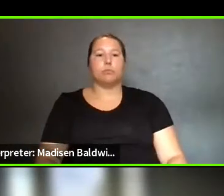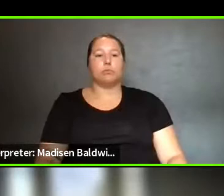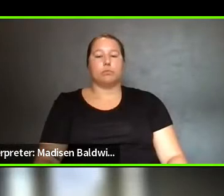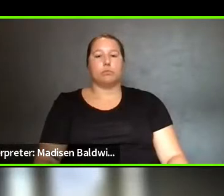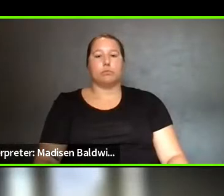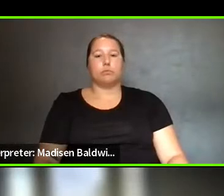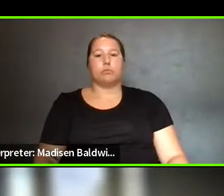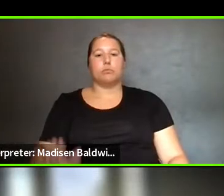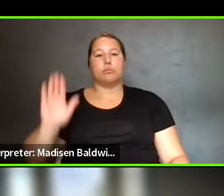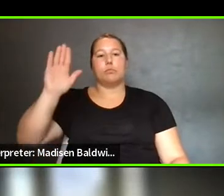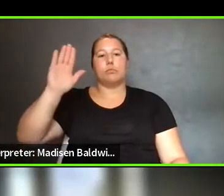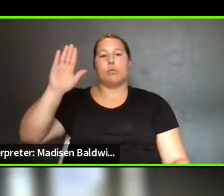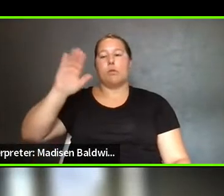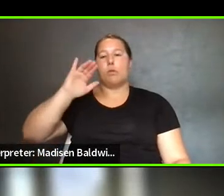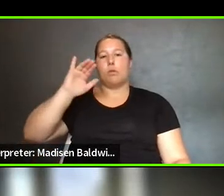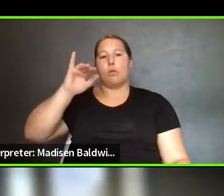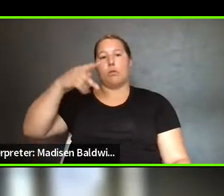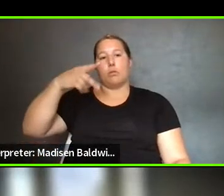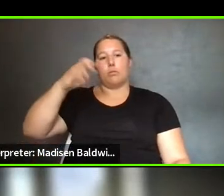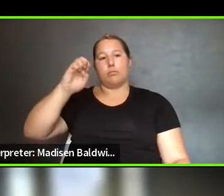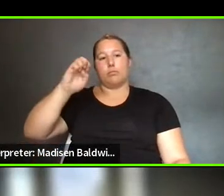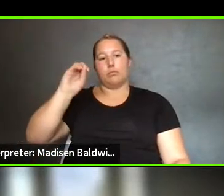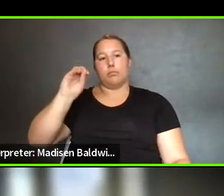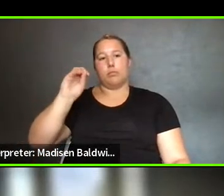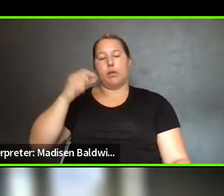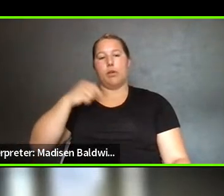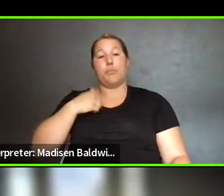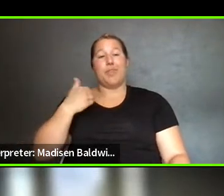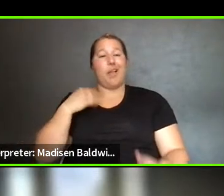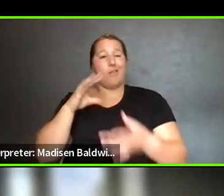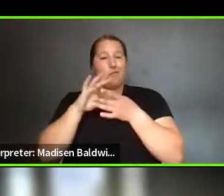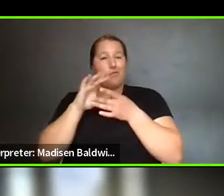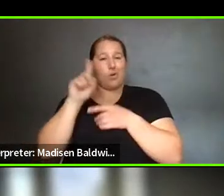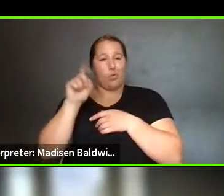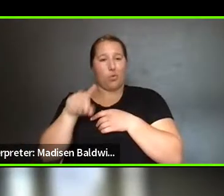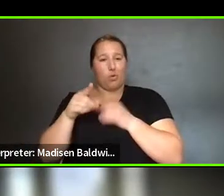I have some questions surrounding that as well. Is Mitch back on?